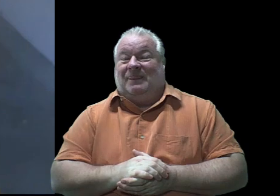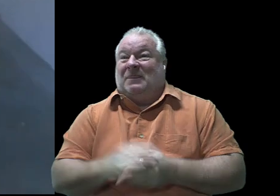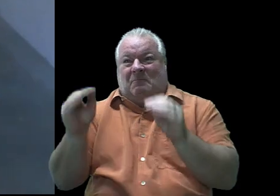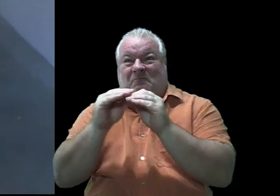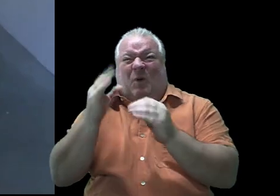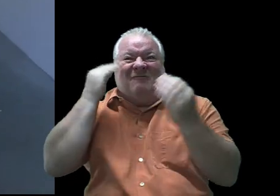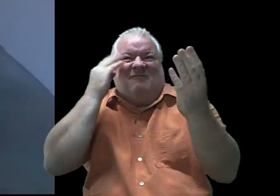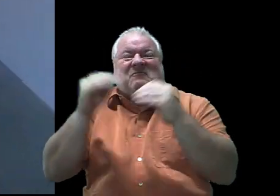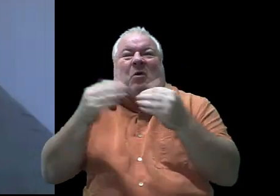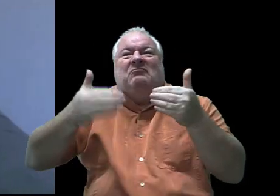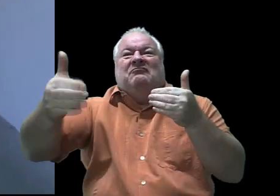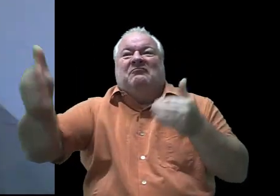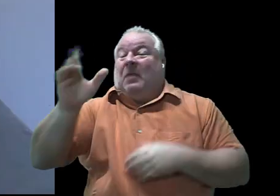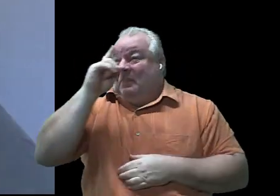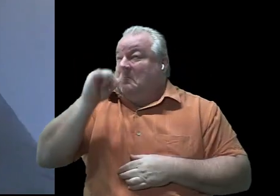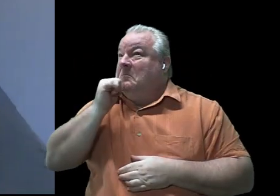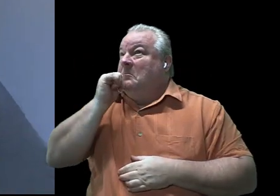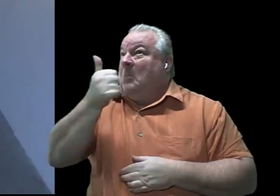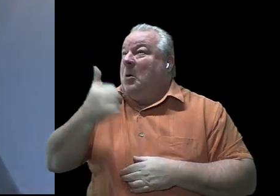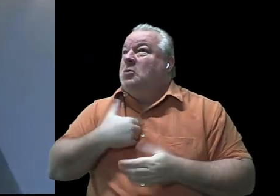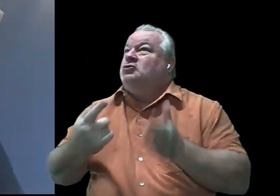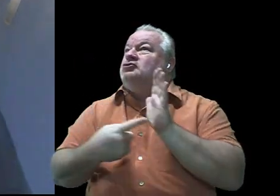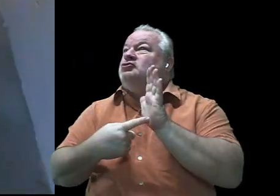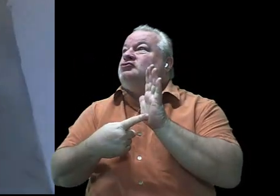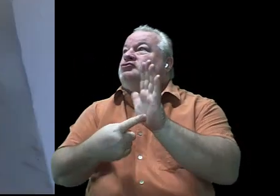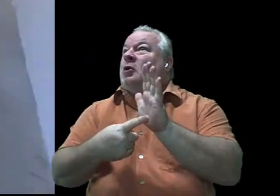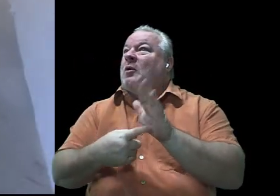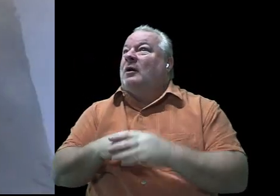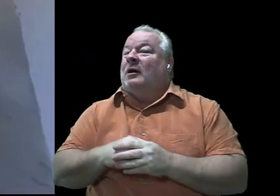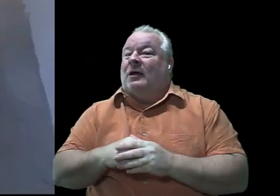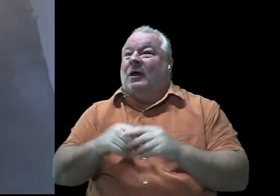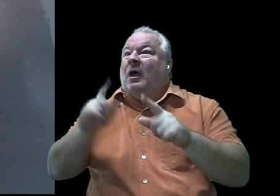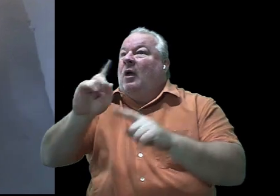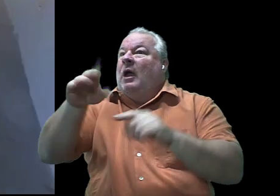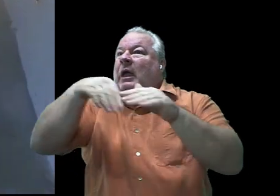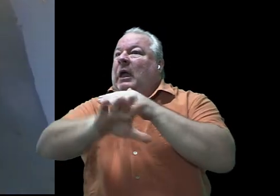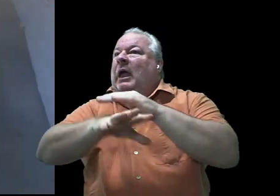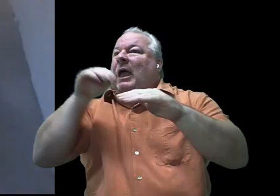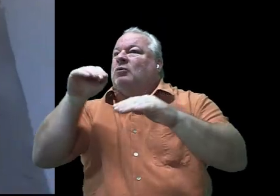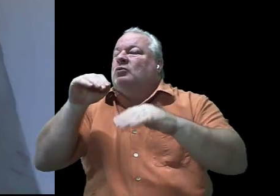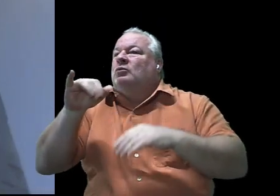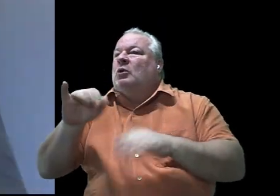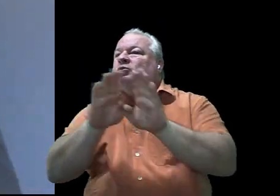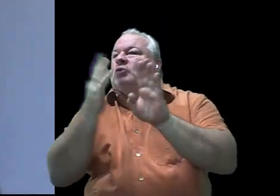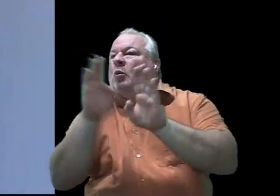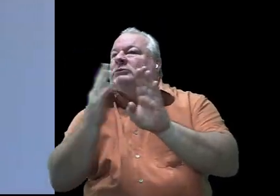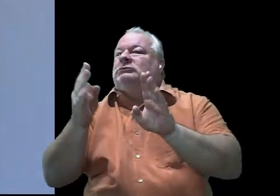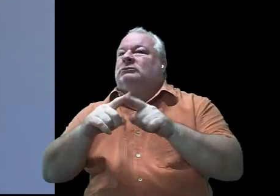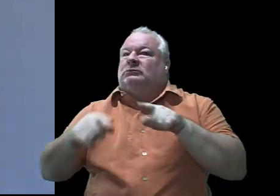to follow. Tomorrow, I think I want to show you our entrance and exit